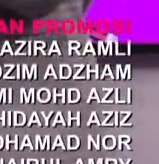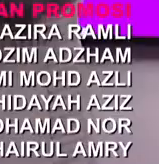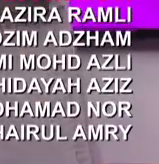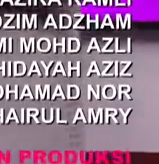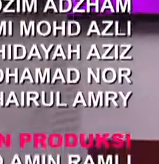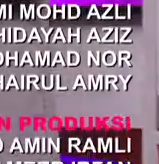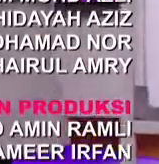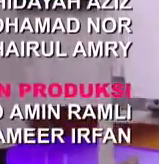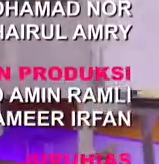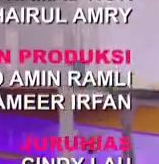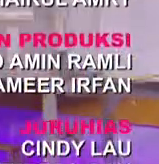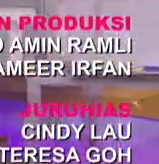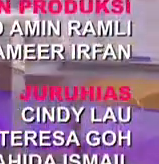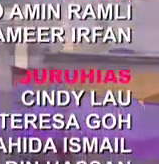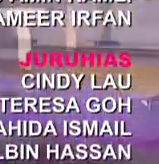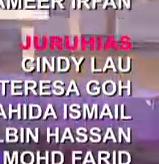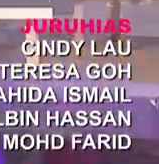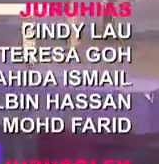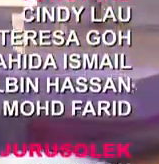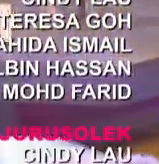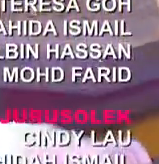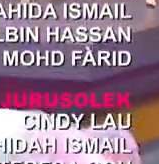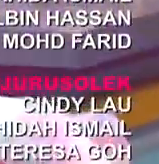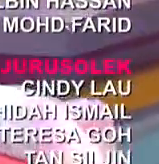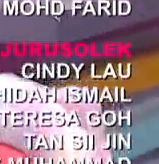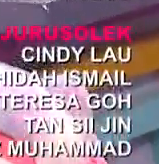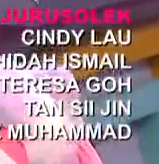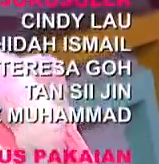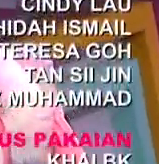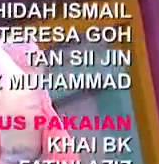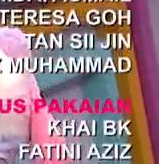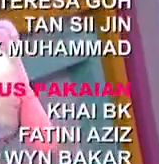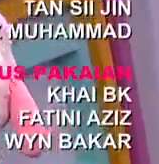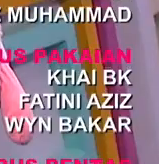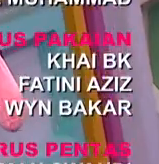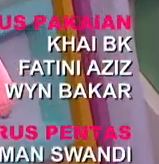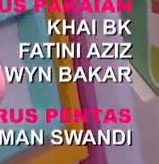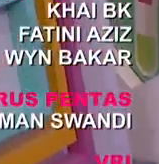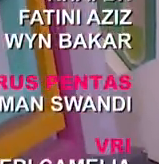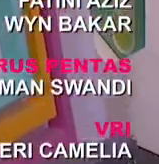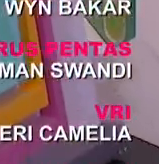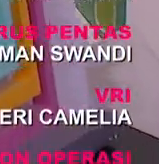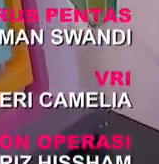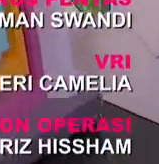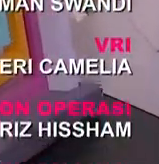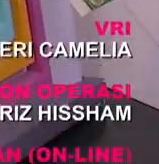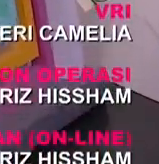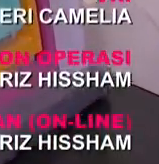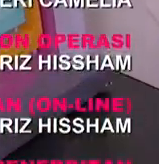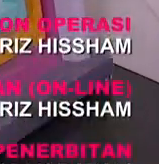I've got yo-yo. All the girls and all the boys have got a lot of lovely